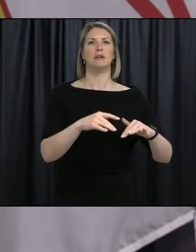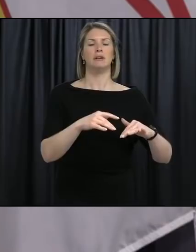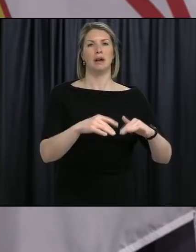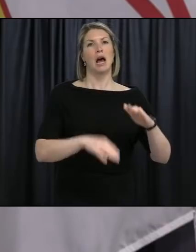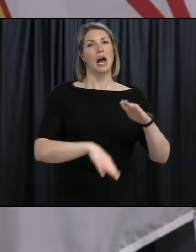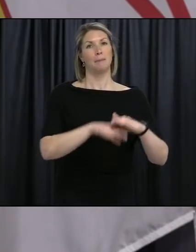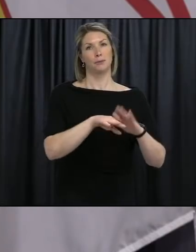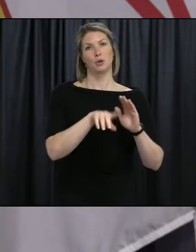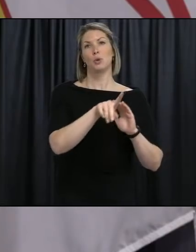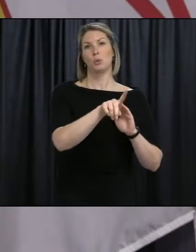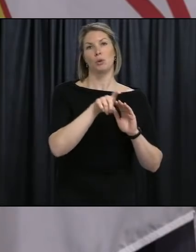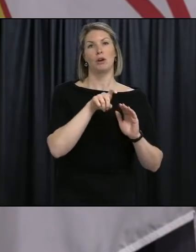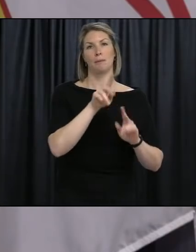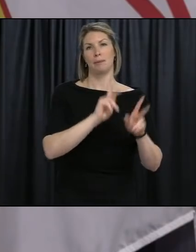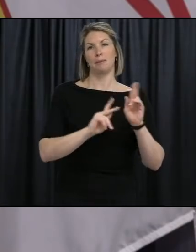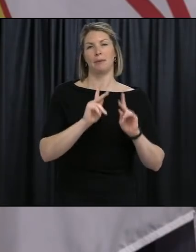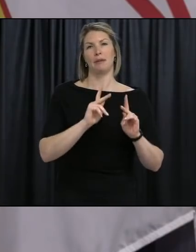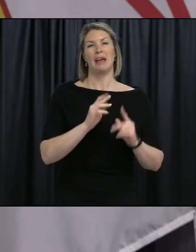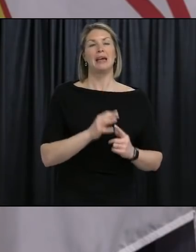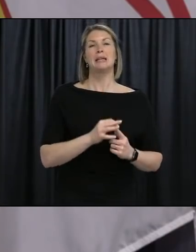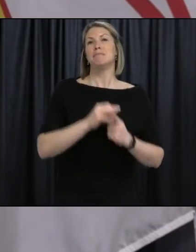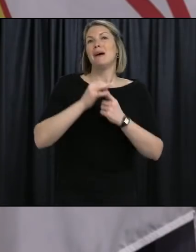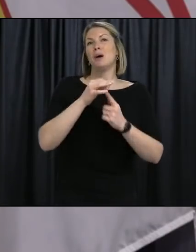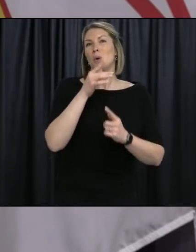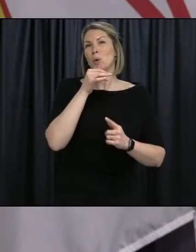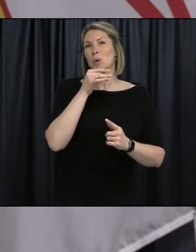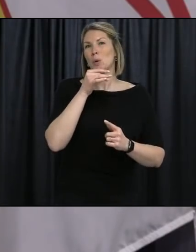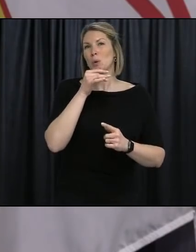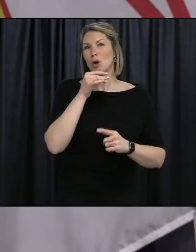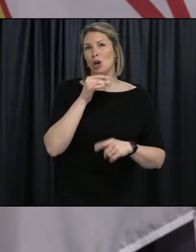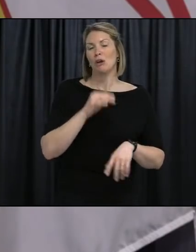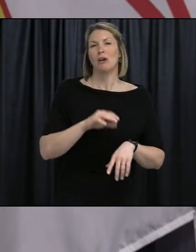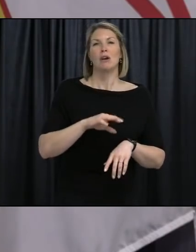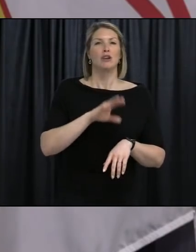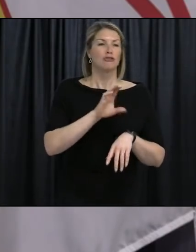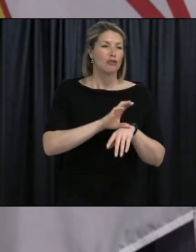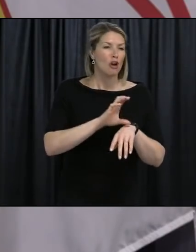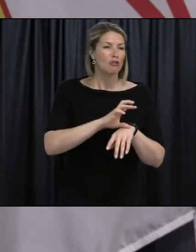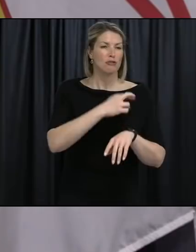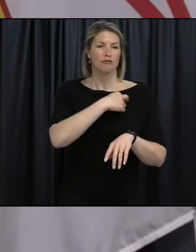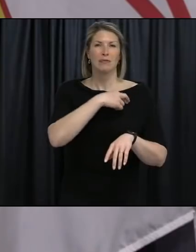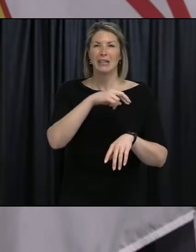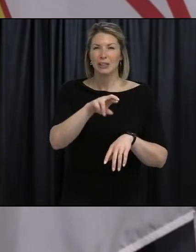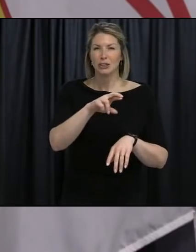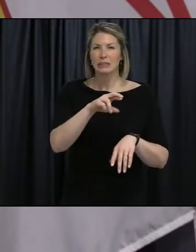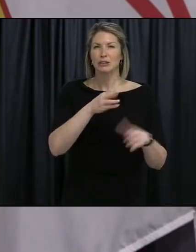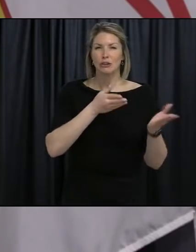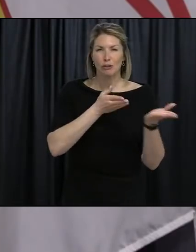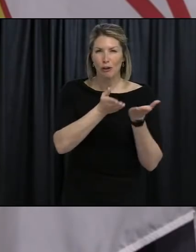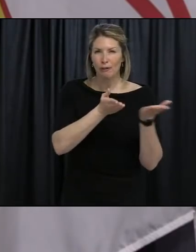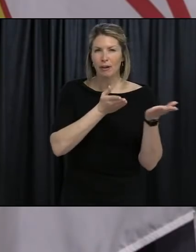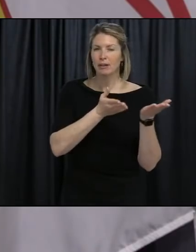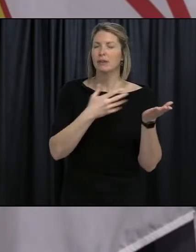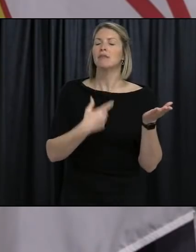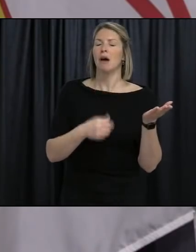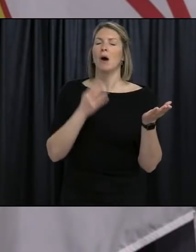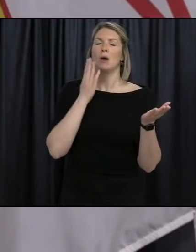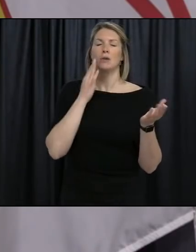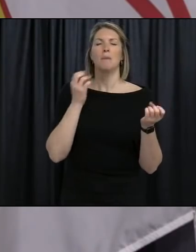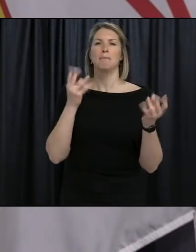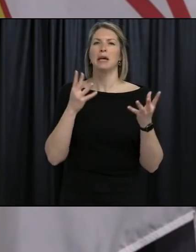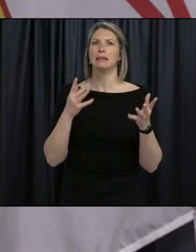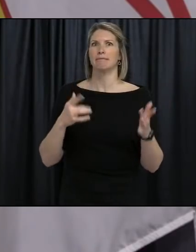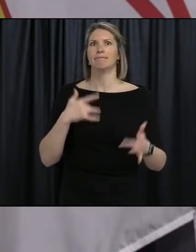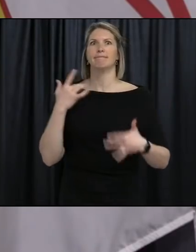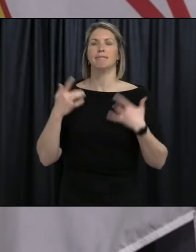many, including faith-based groups who are eager to worship together. All of this is positive news. But